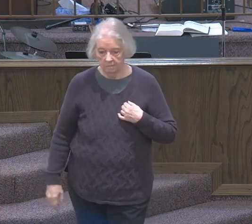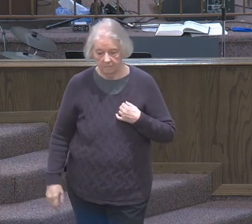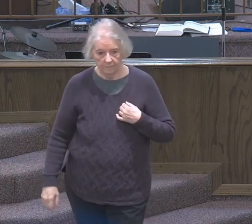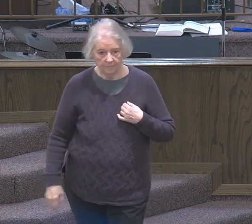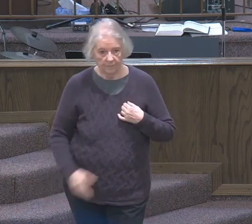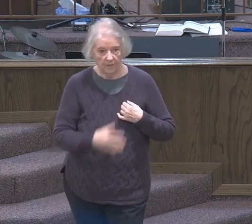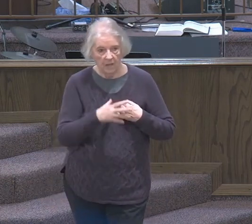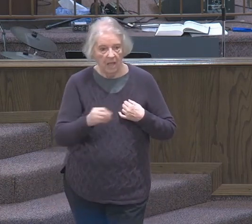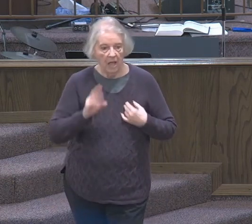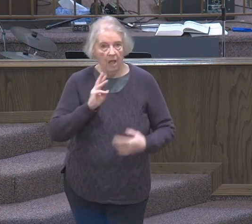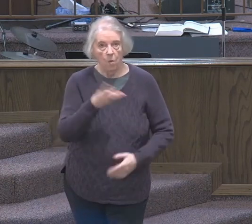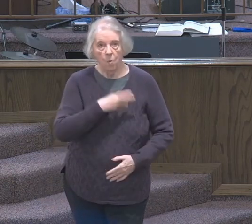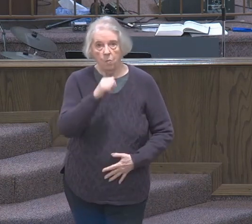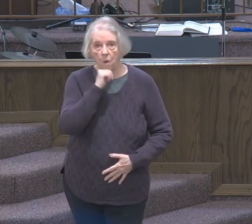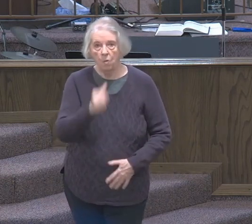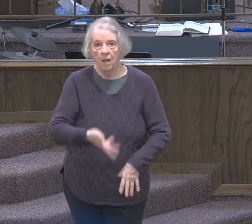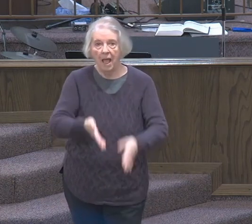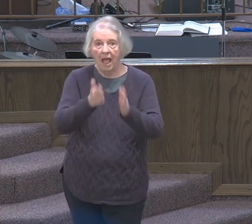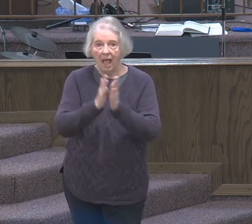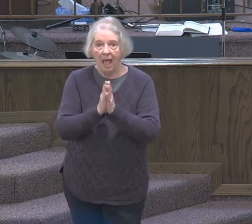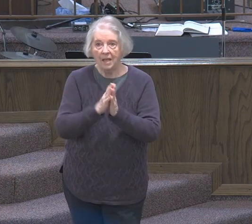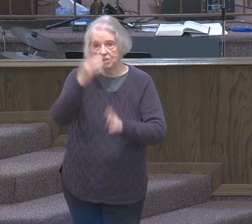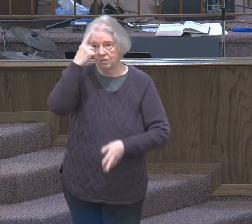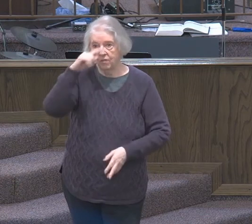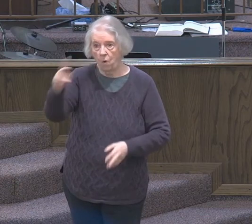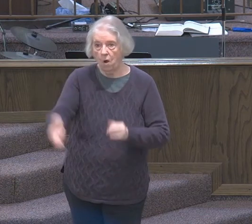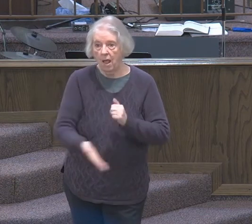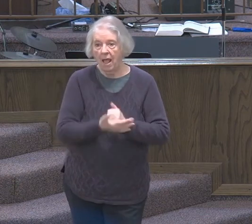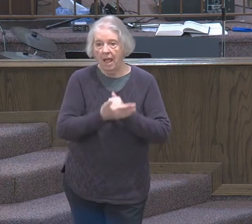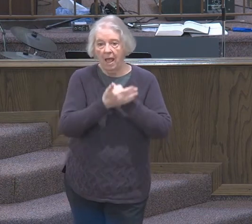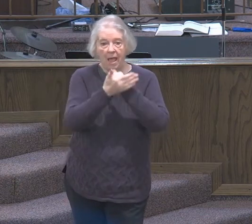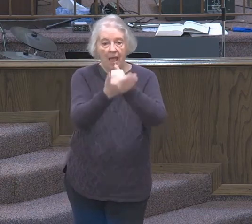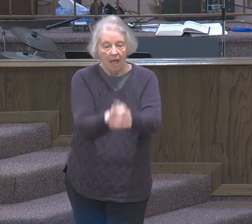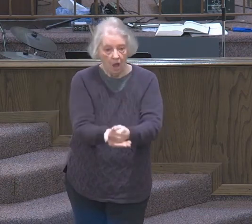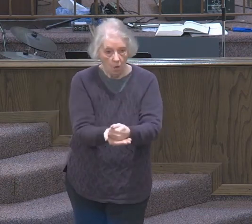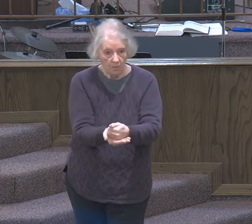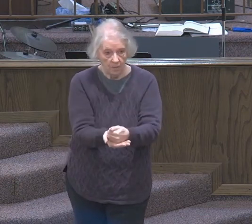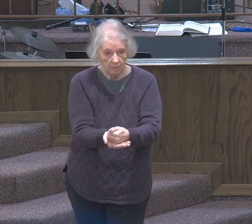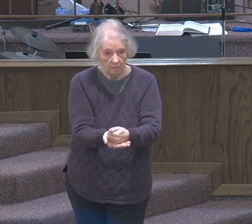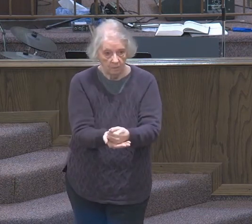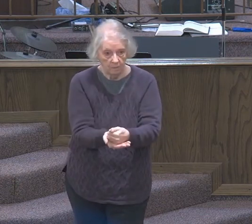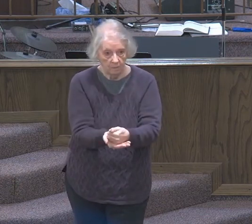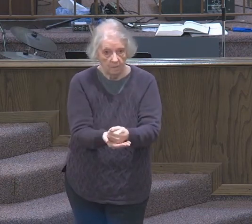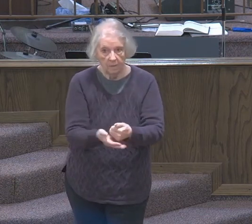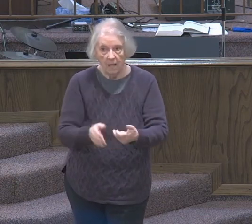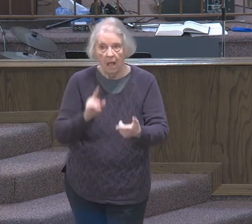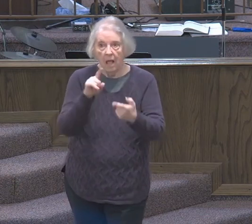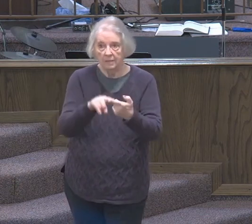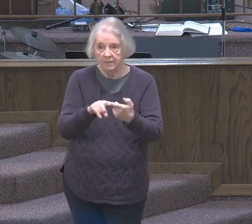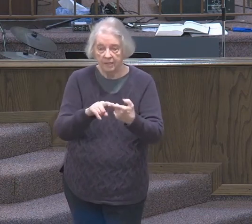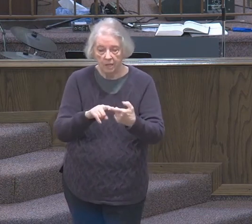And we won't ask for help. Well, they understood. Verse 12 says, we have no